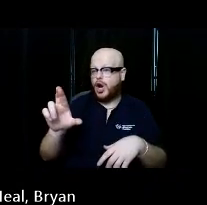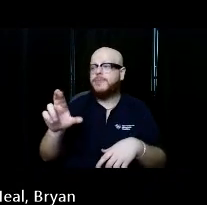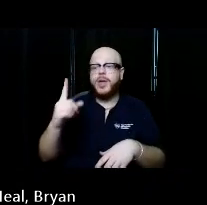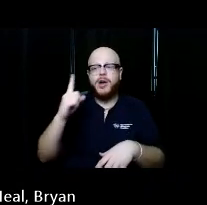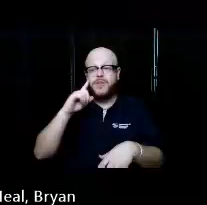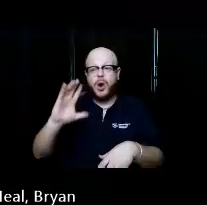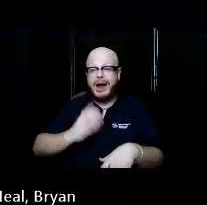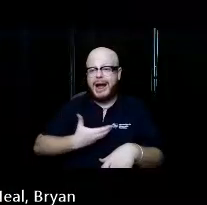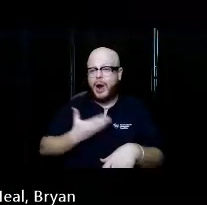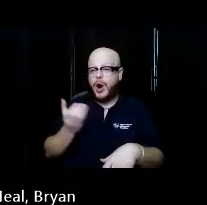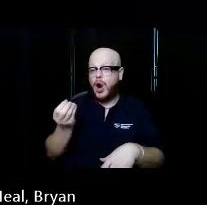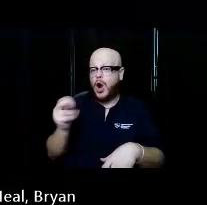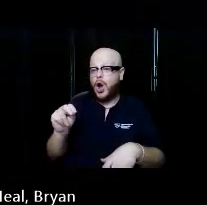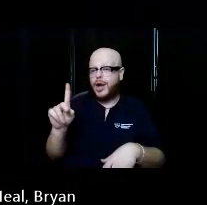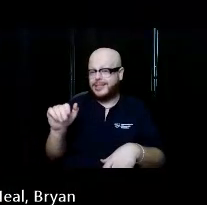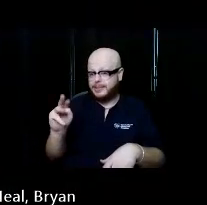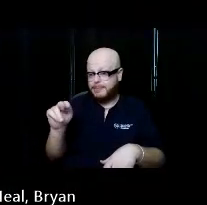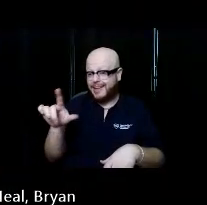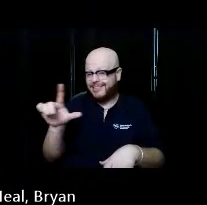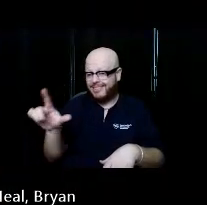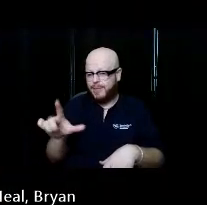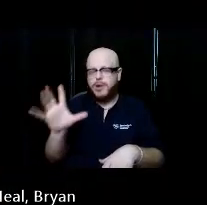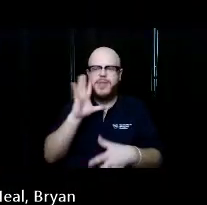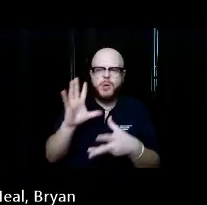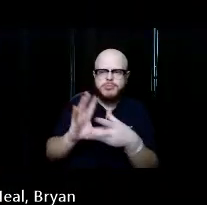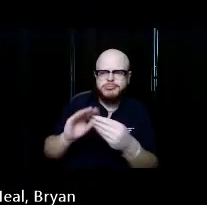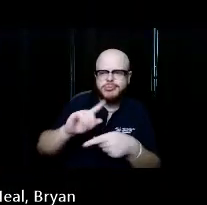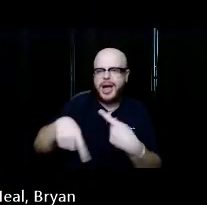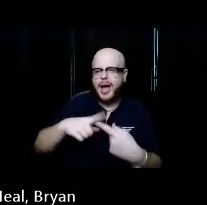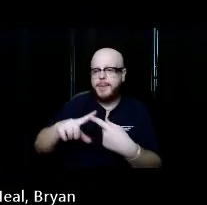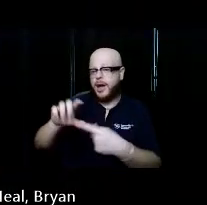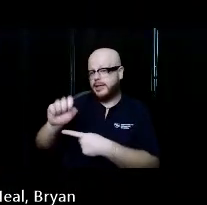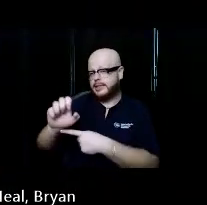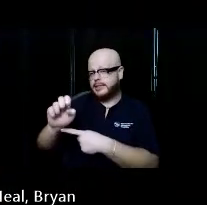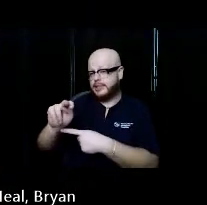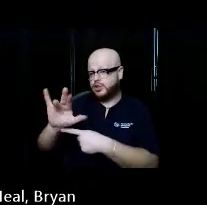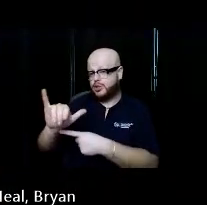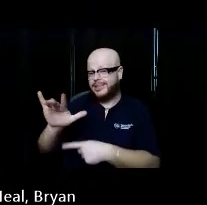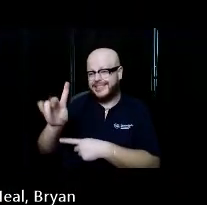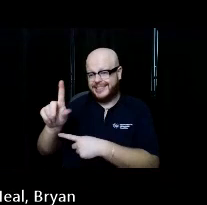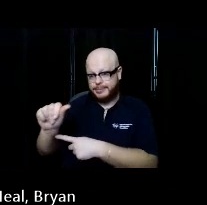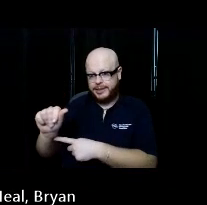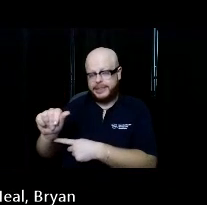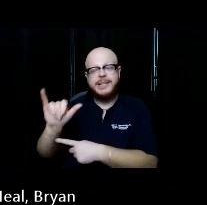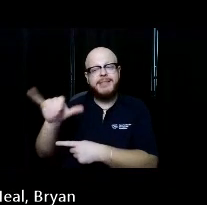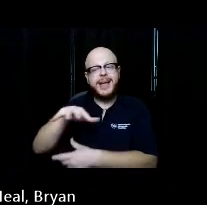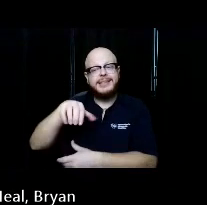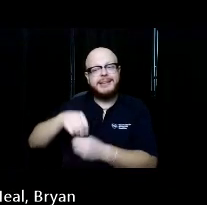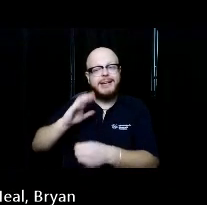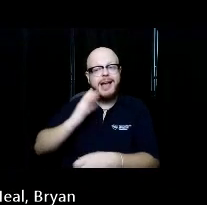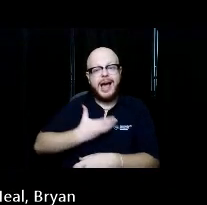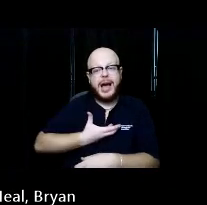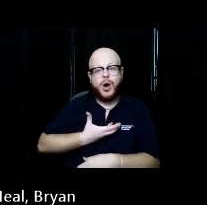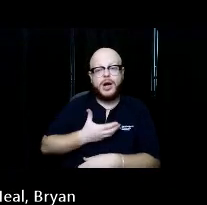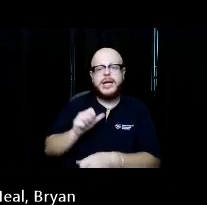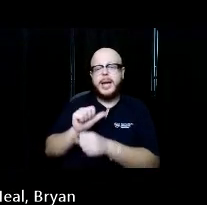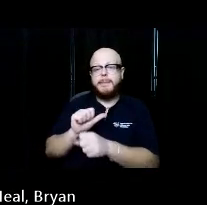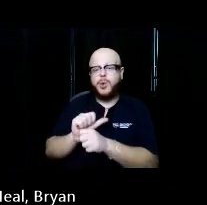these sensory disabilities. It's a part of the employer's reasonable accommodation handbook. So that is available on